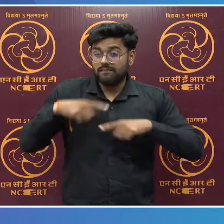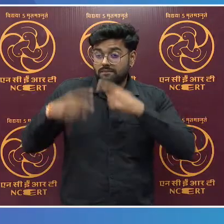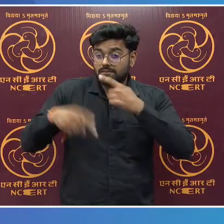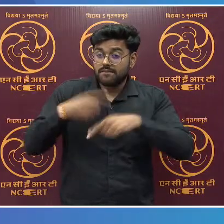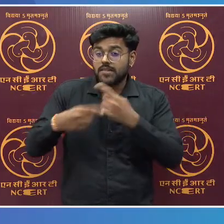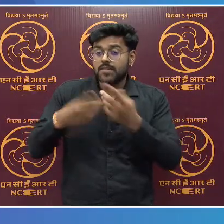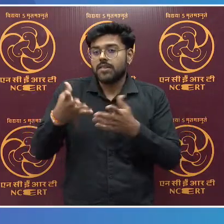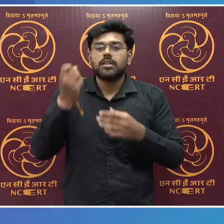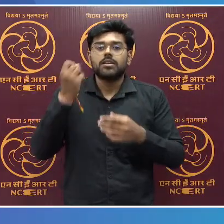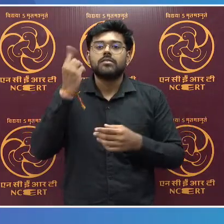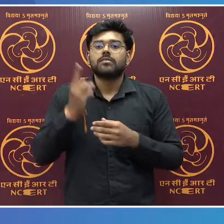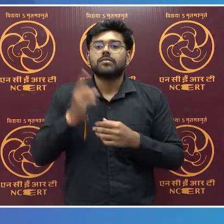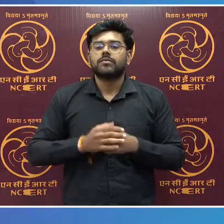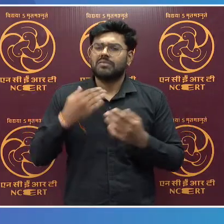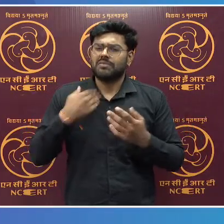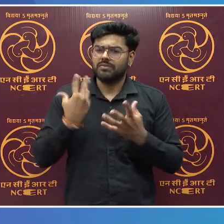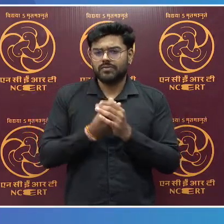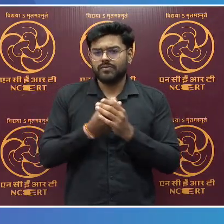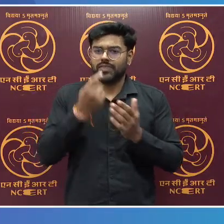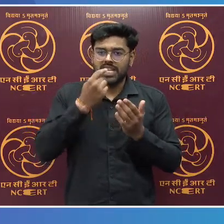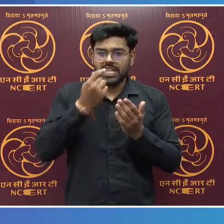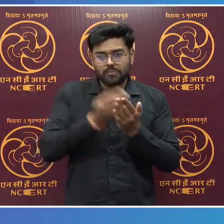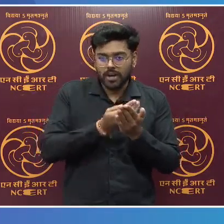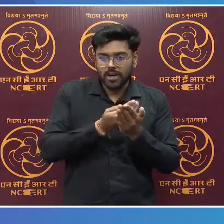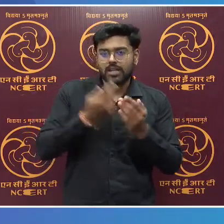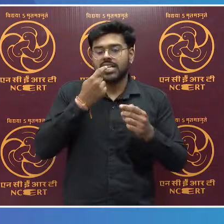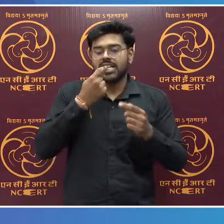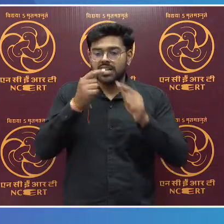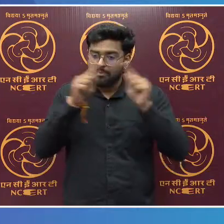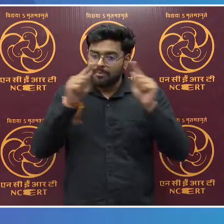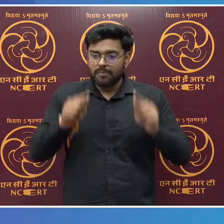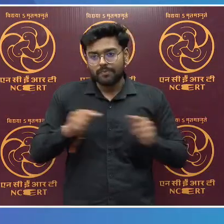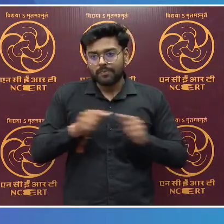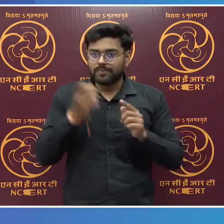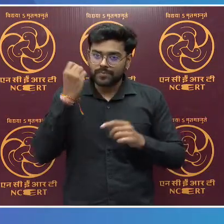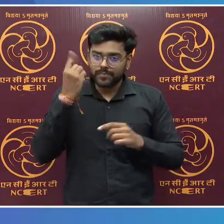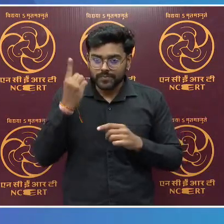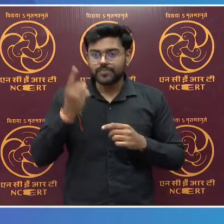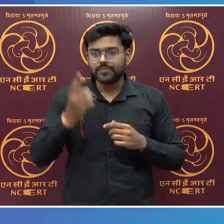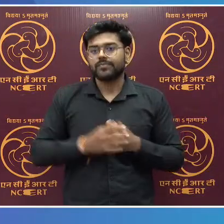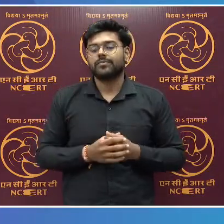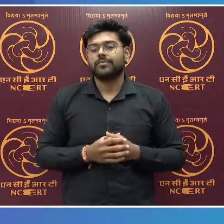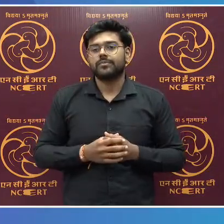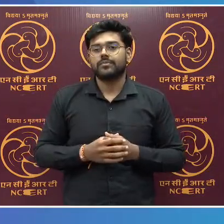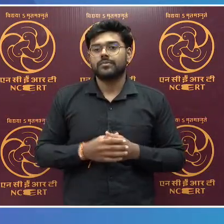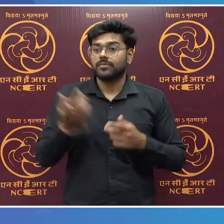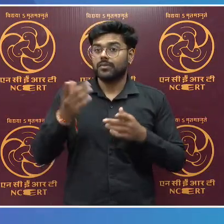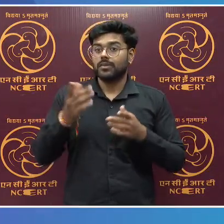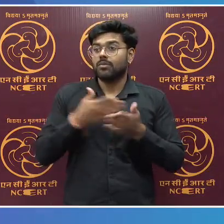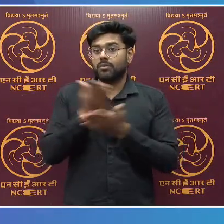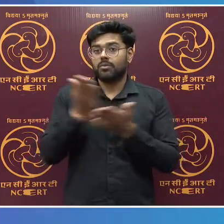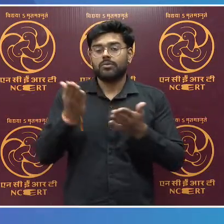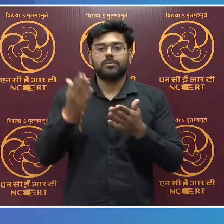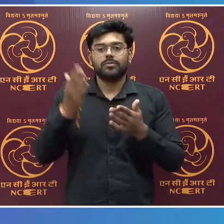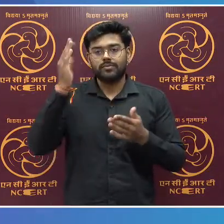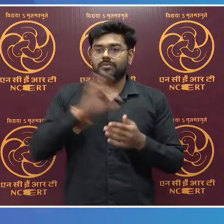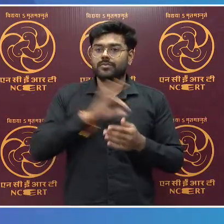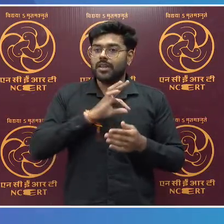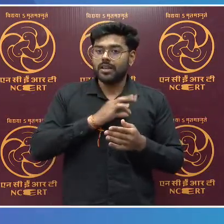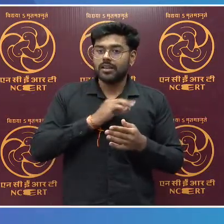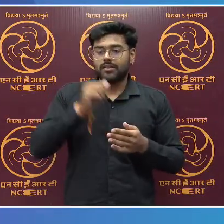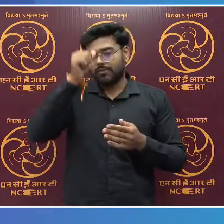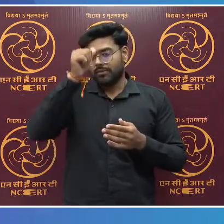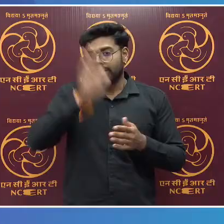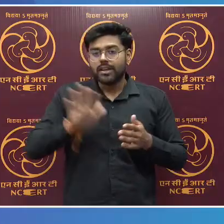this chapter. Yes, so we have seen curd, we have seen making of bread, you have given wonderful examples. Everybody likes South Indian food, so